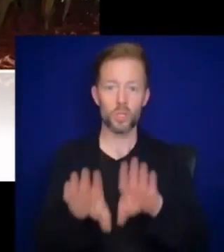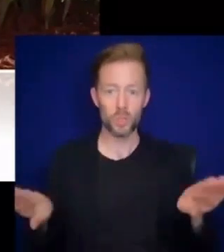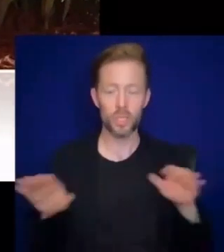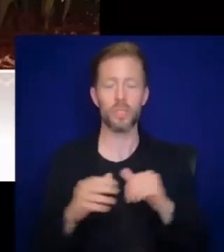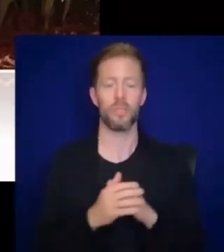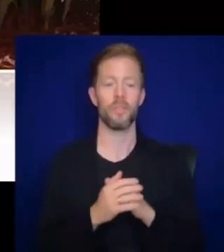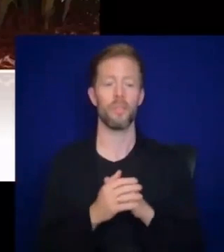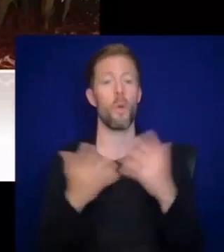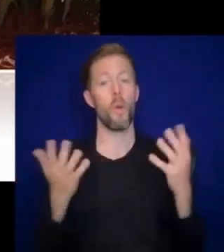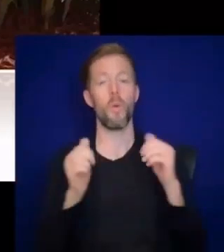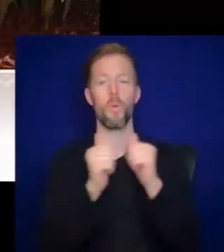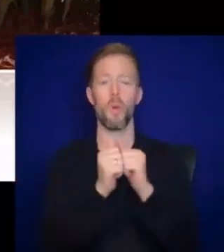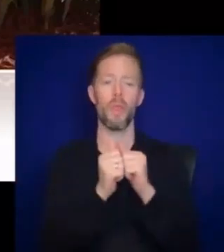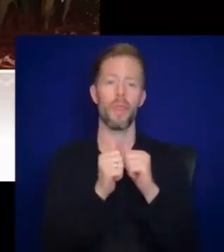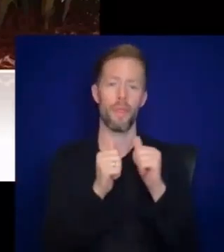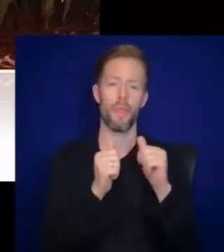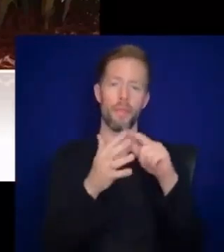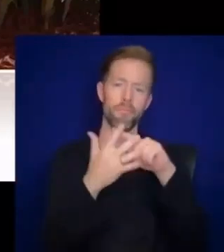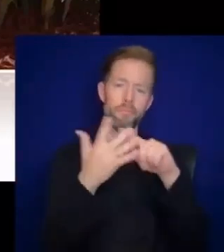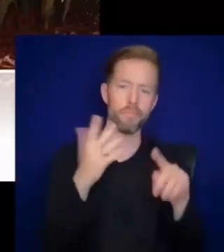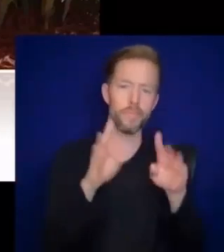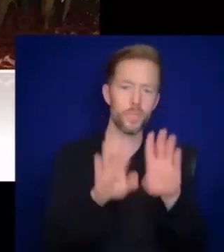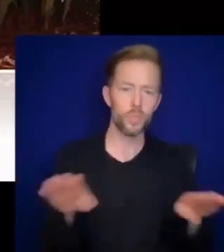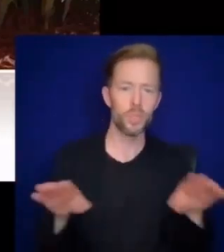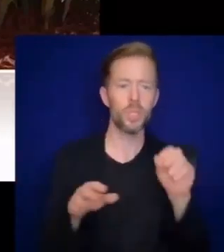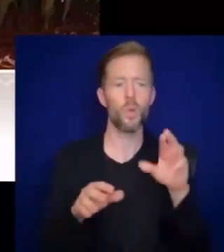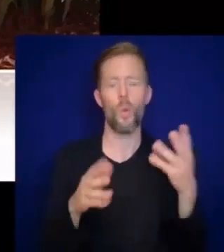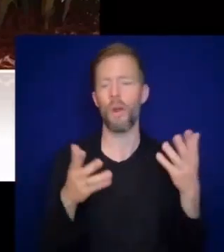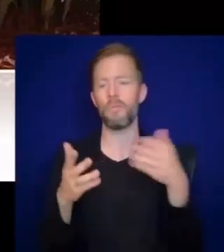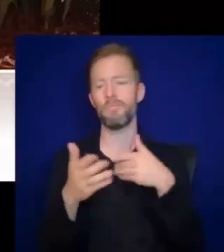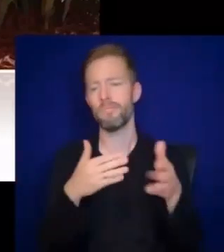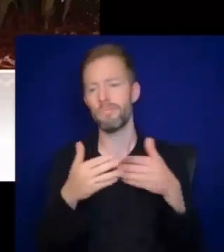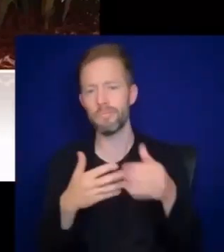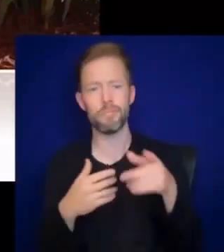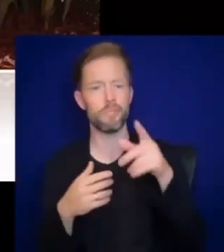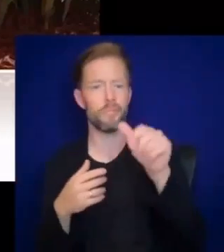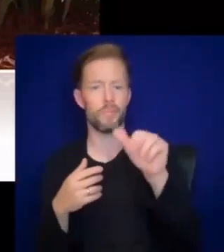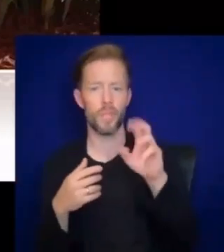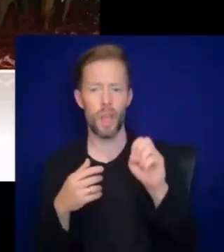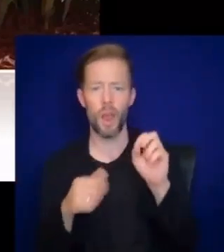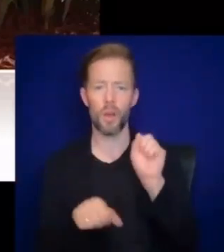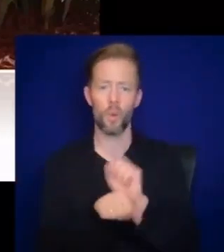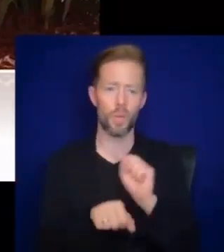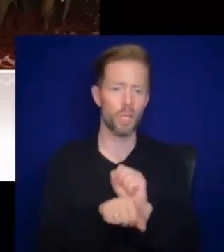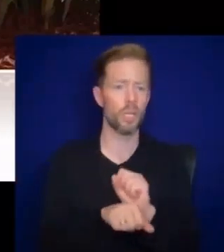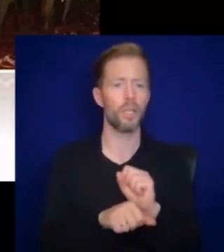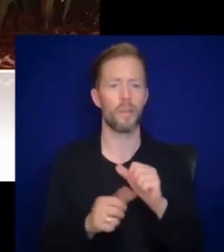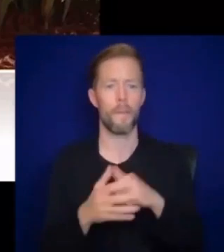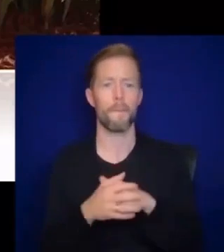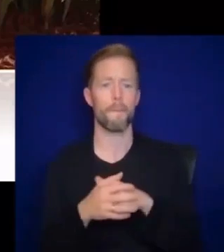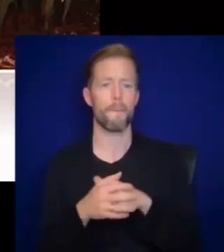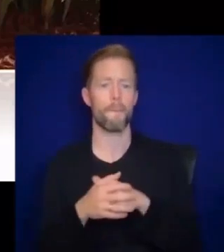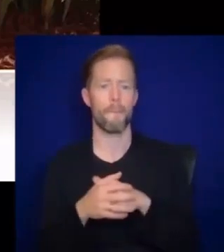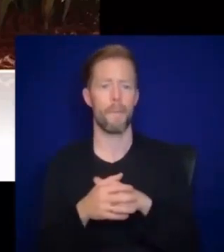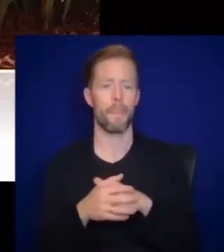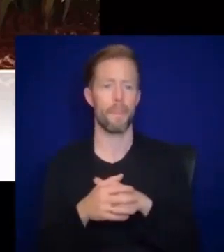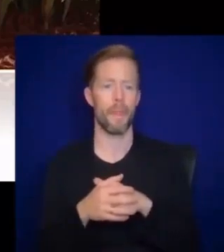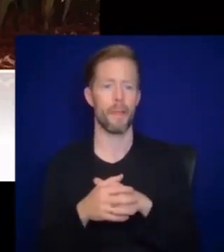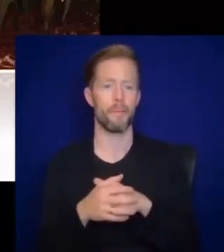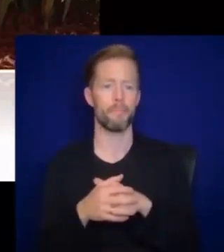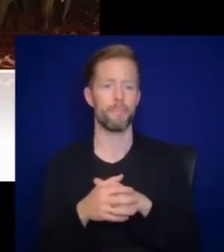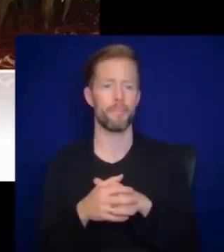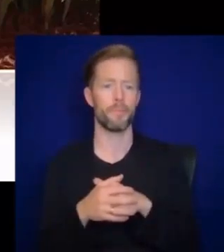own children or with a class of children or wherever you are working with or stay